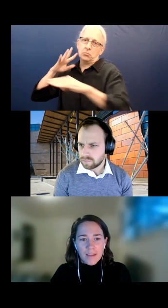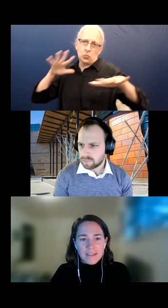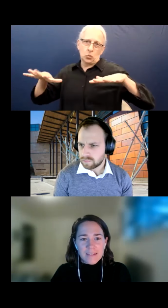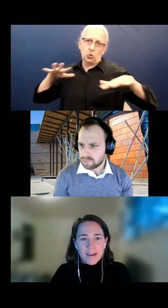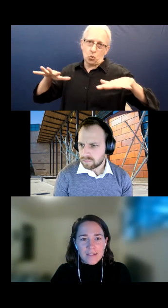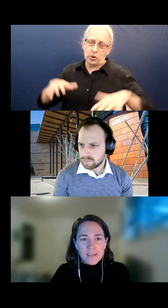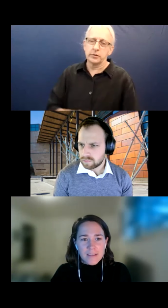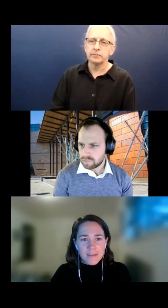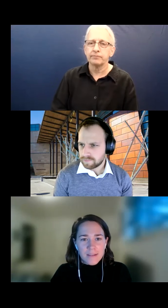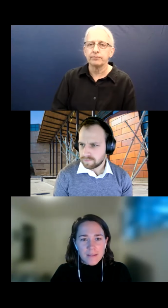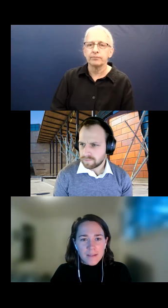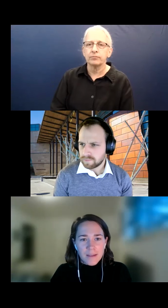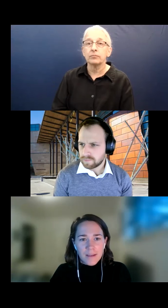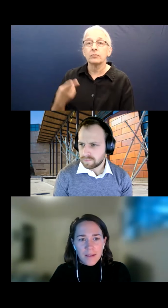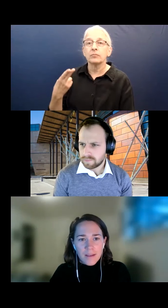Thanks, Scott.